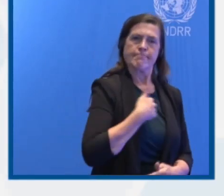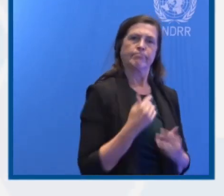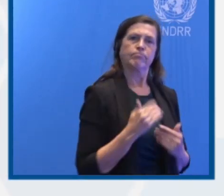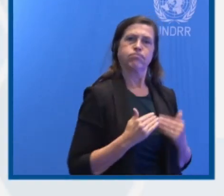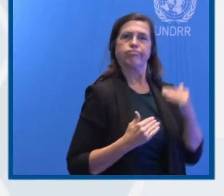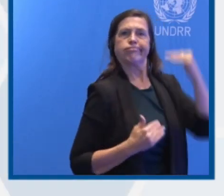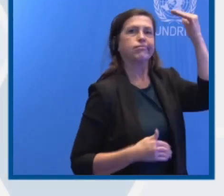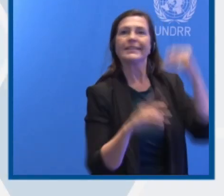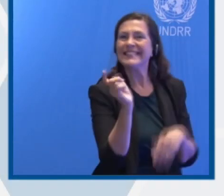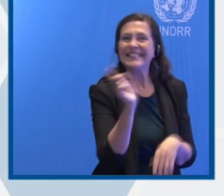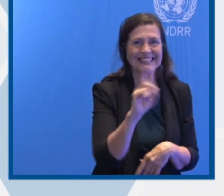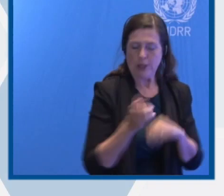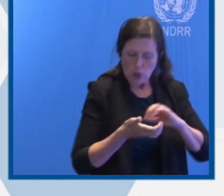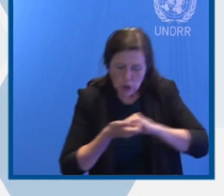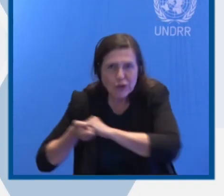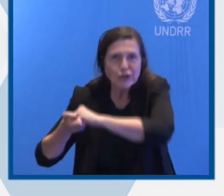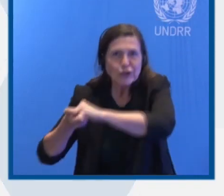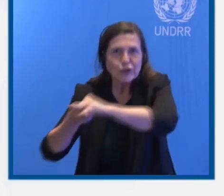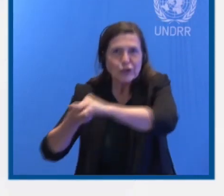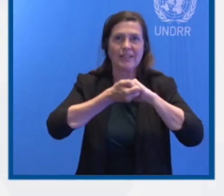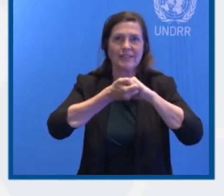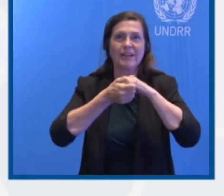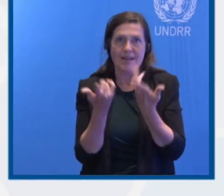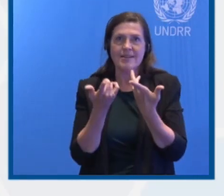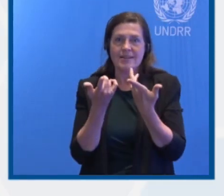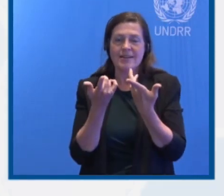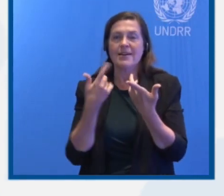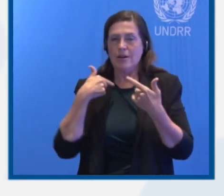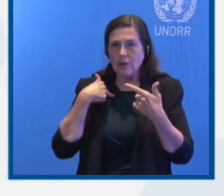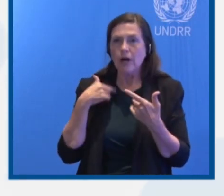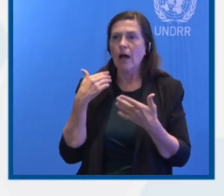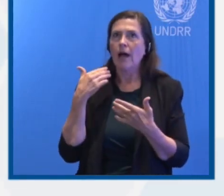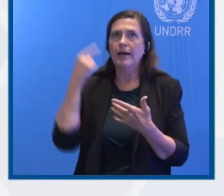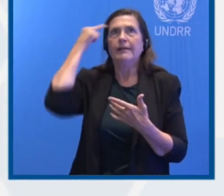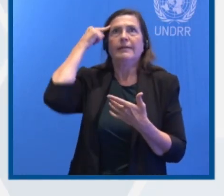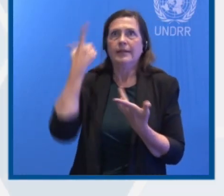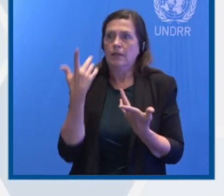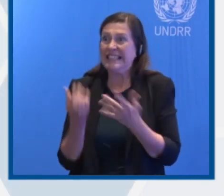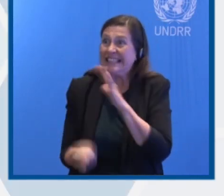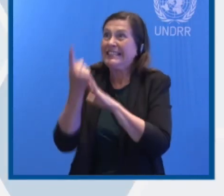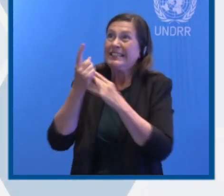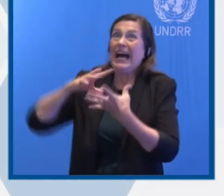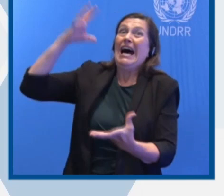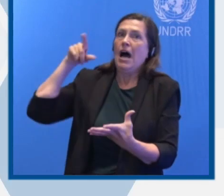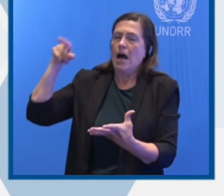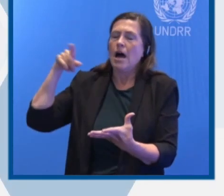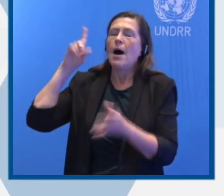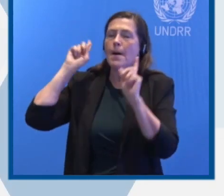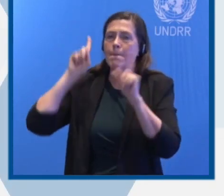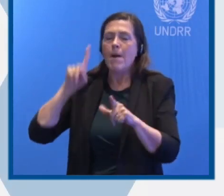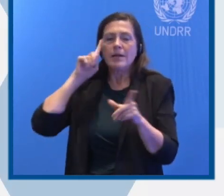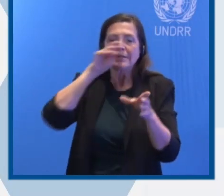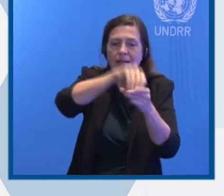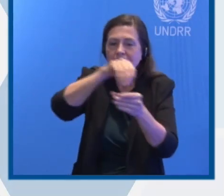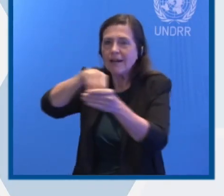the case of the resilience in critical infrastructure, but also in building resilience